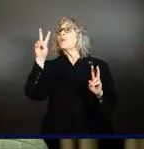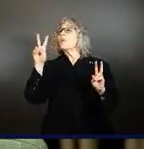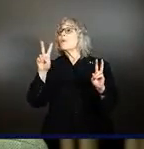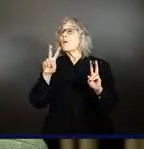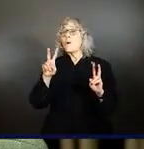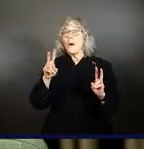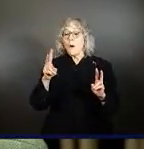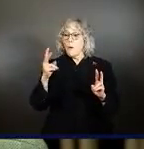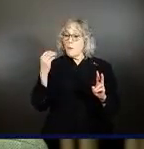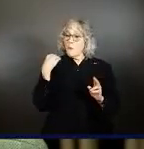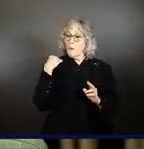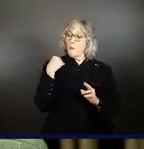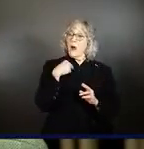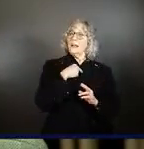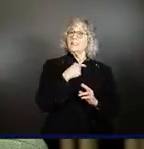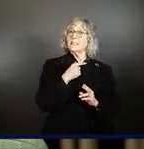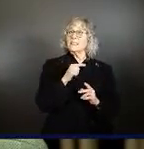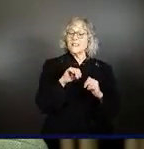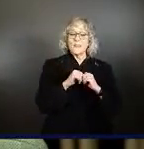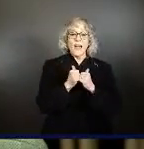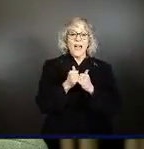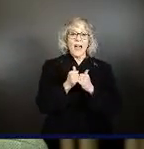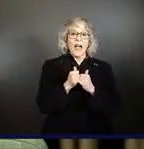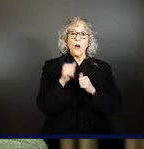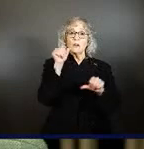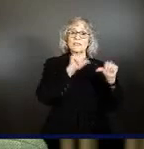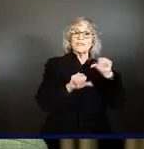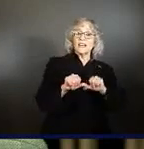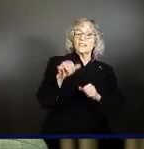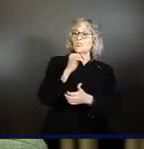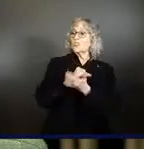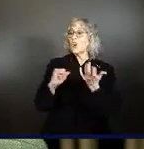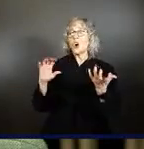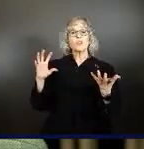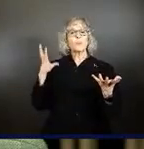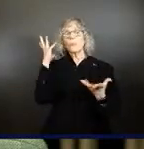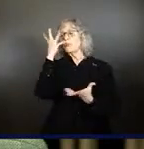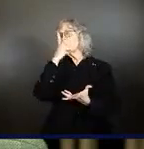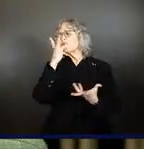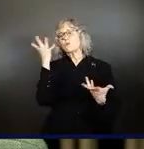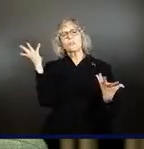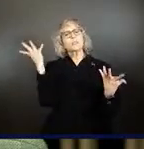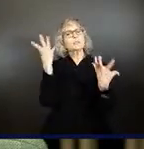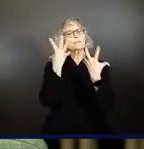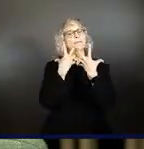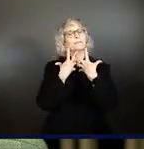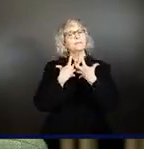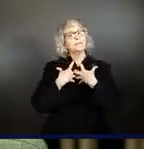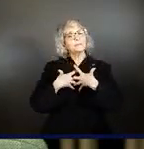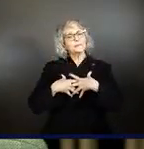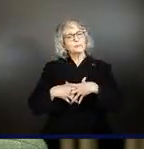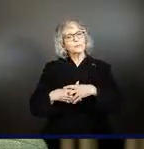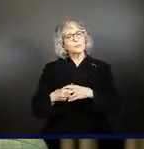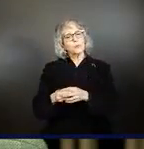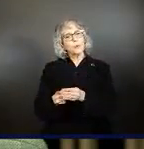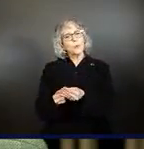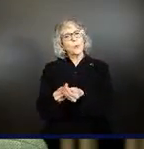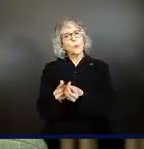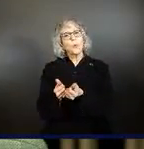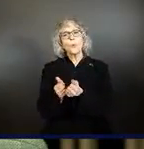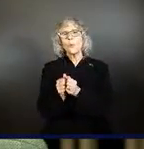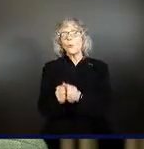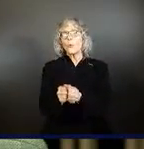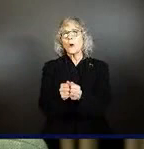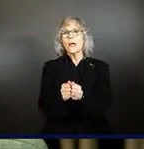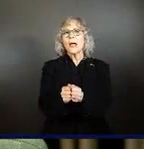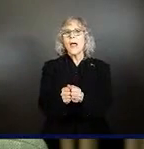how science and art are so beautifully woven together. As the telescope continues to peer into the great